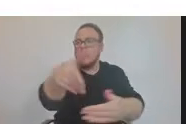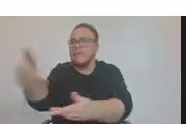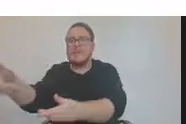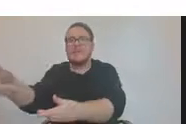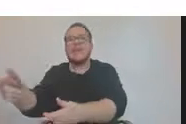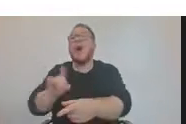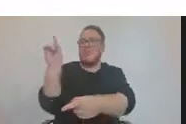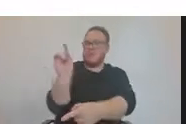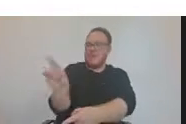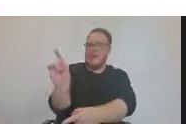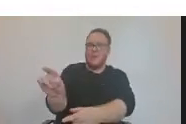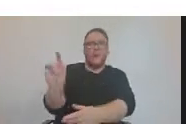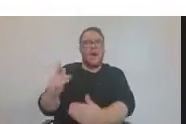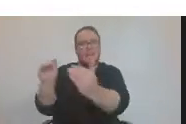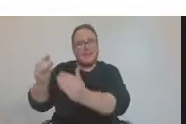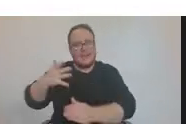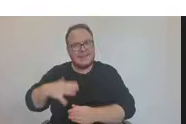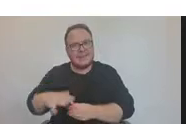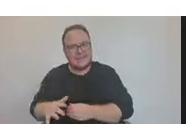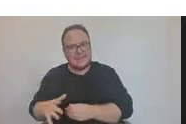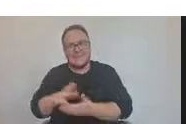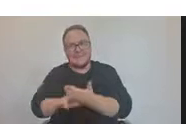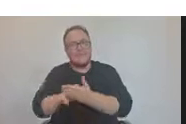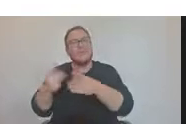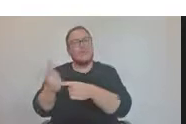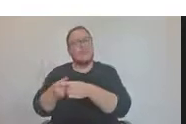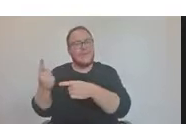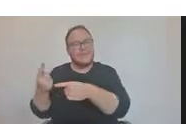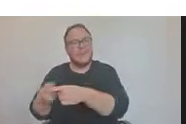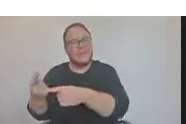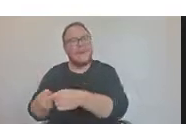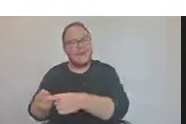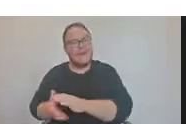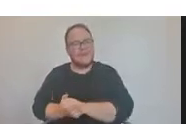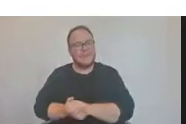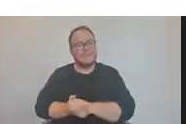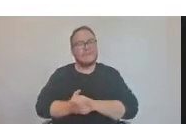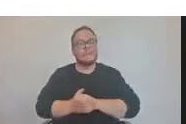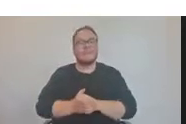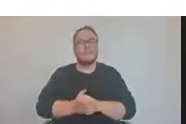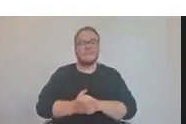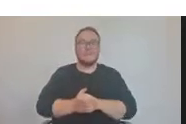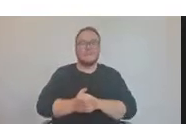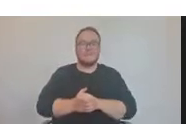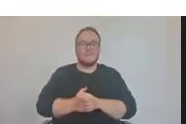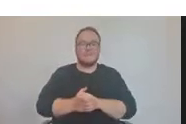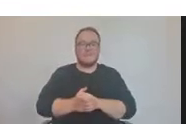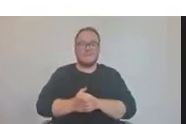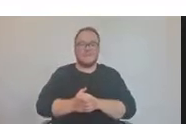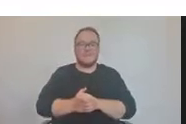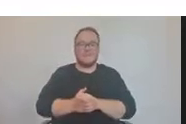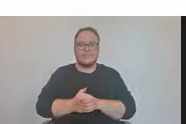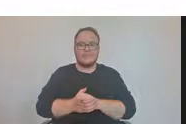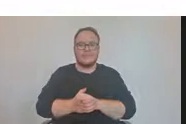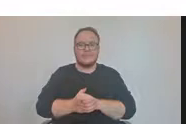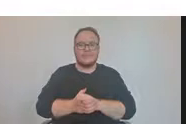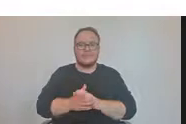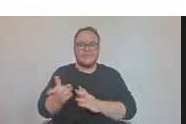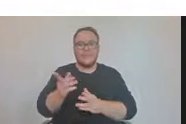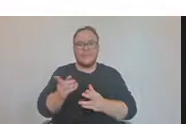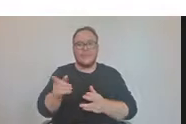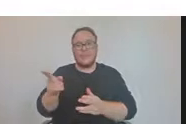that people get what they need rather than having to wait a long time for that. It also has access to our same-day emergency